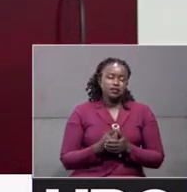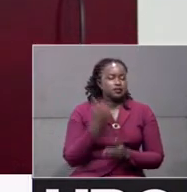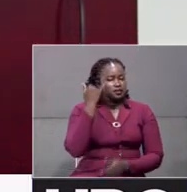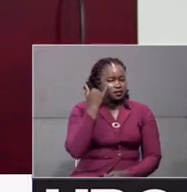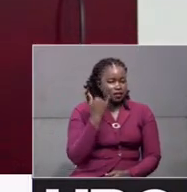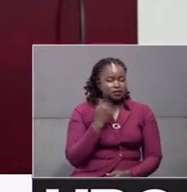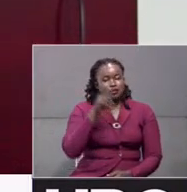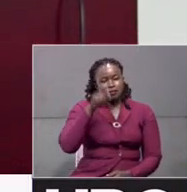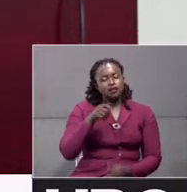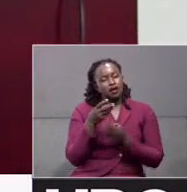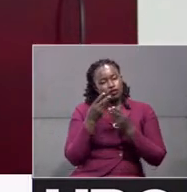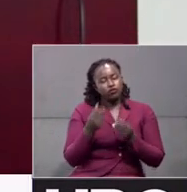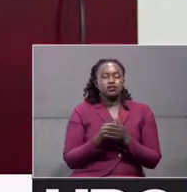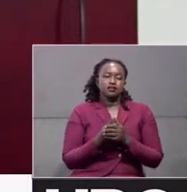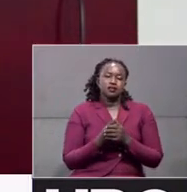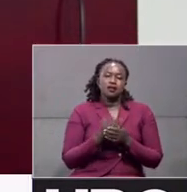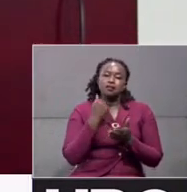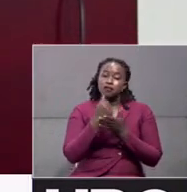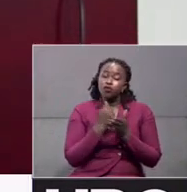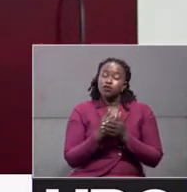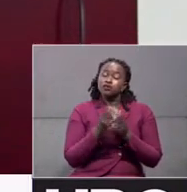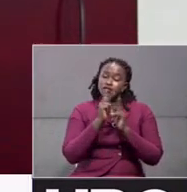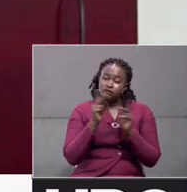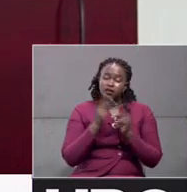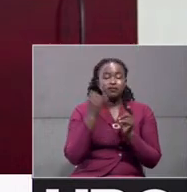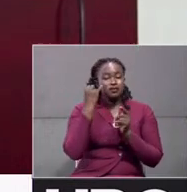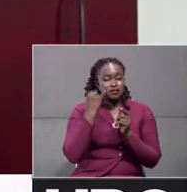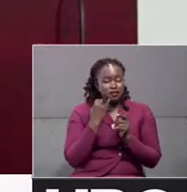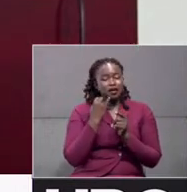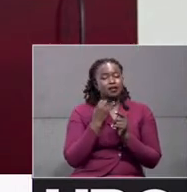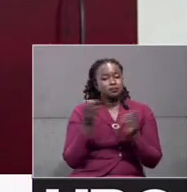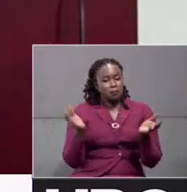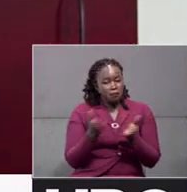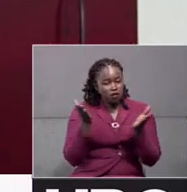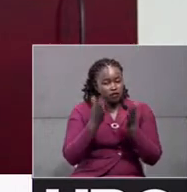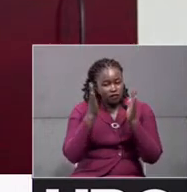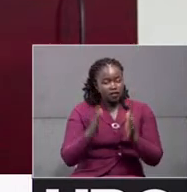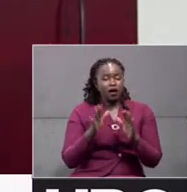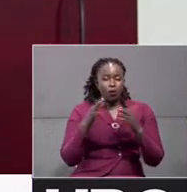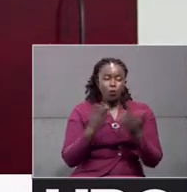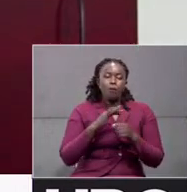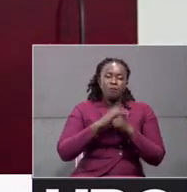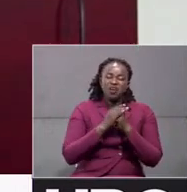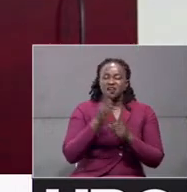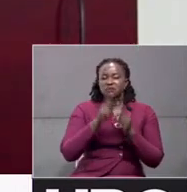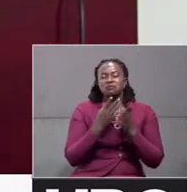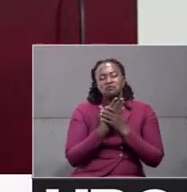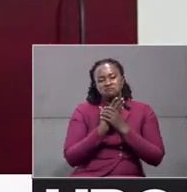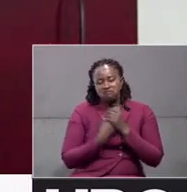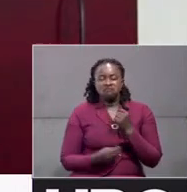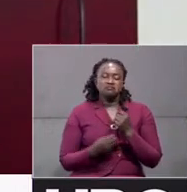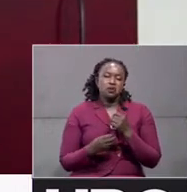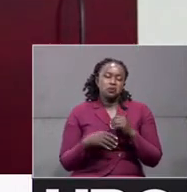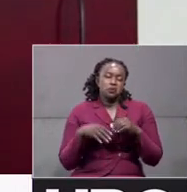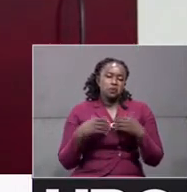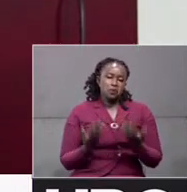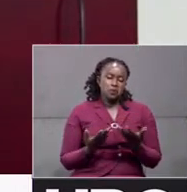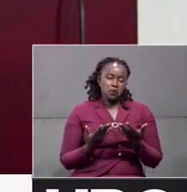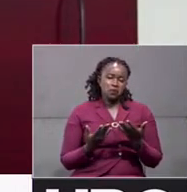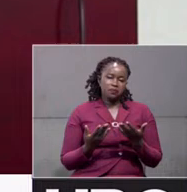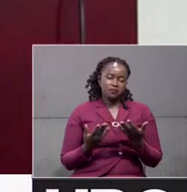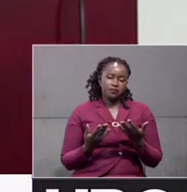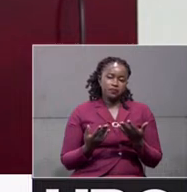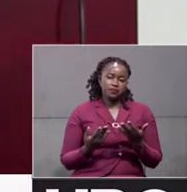seriously, because it is a serious motivator or demotivator or even